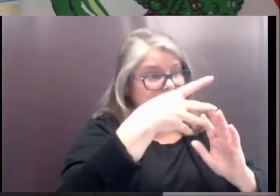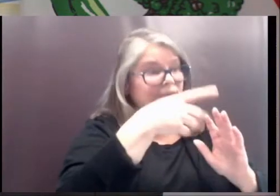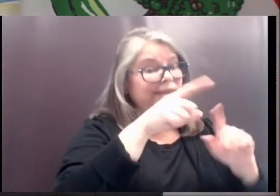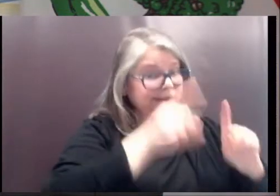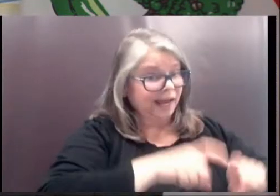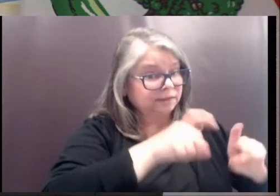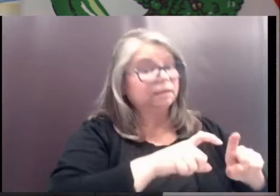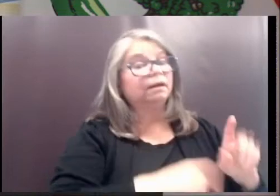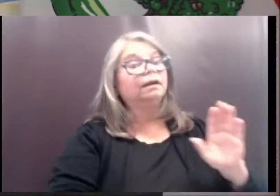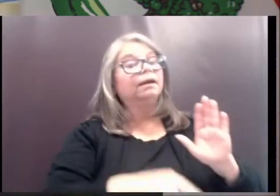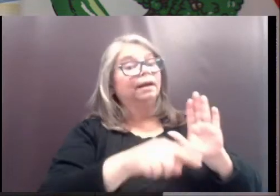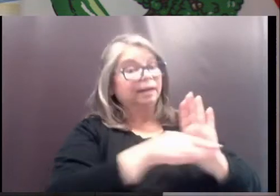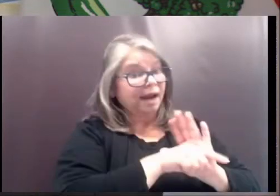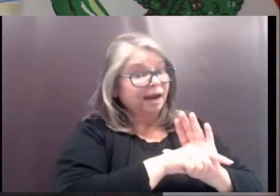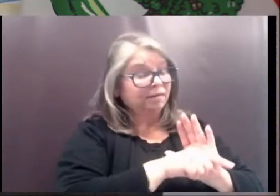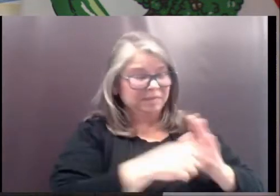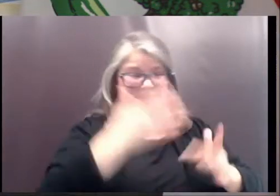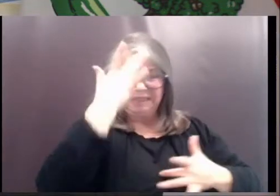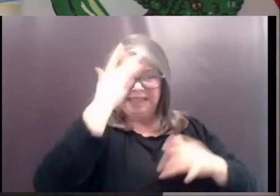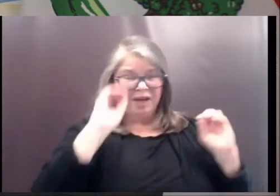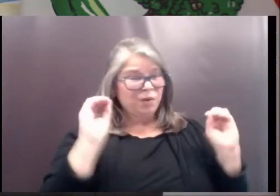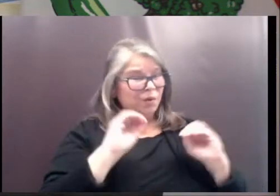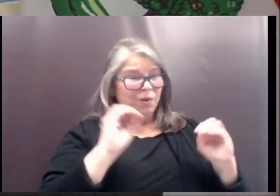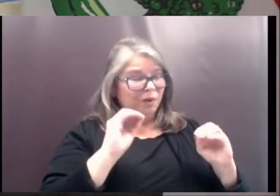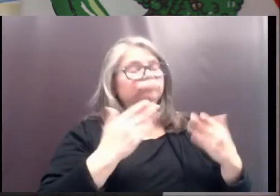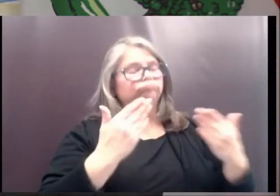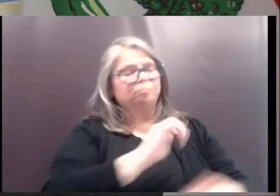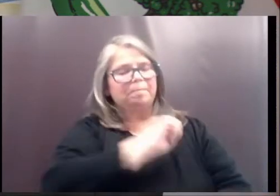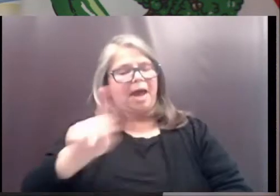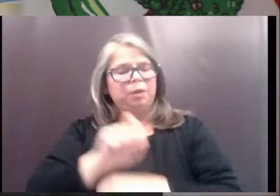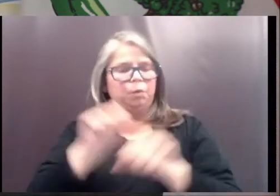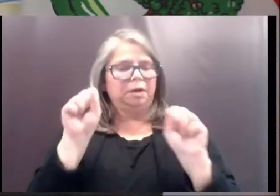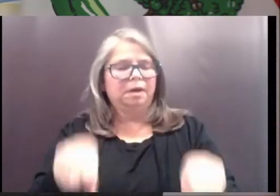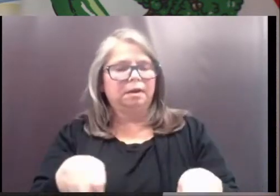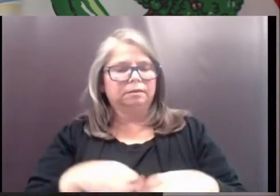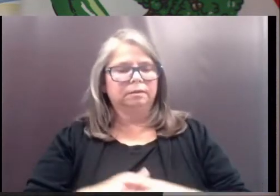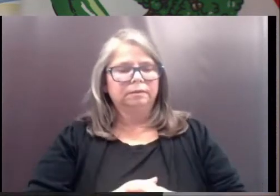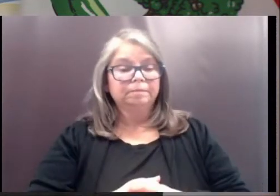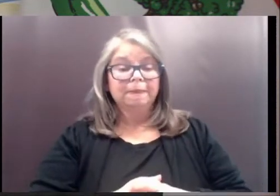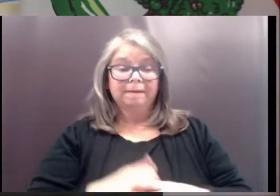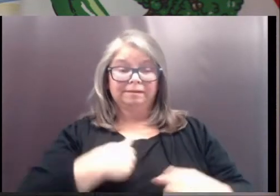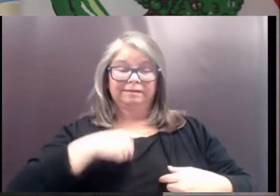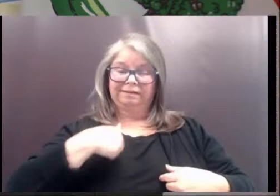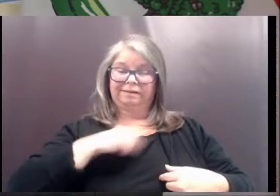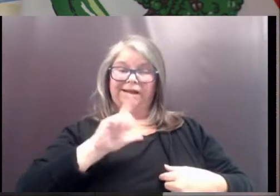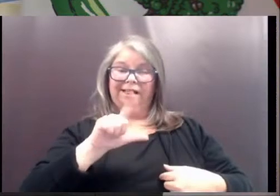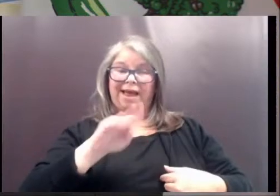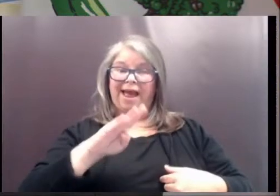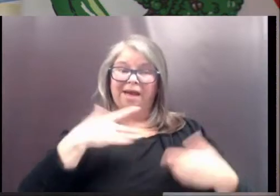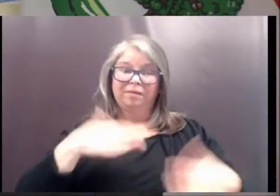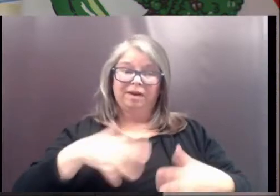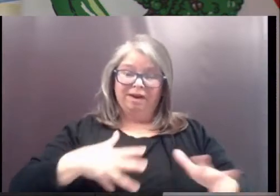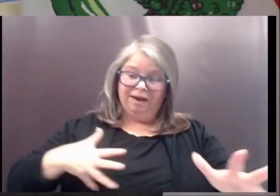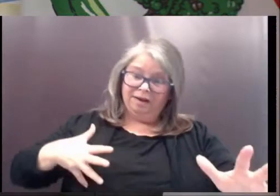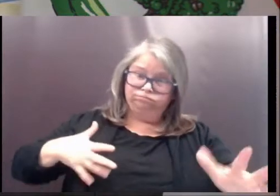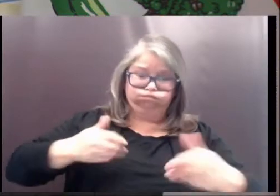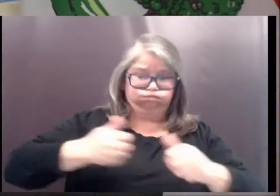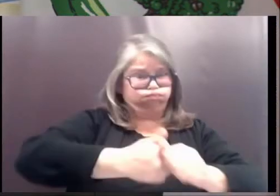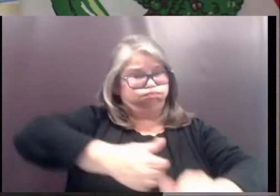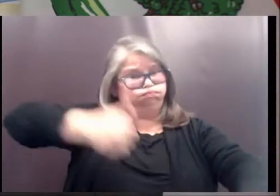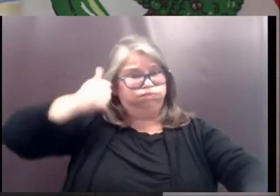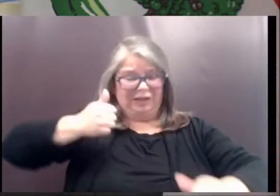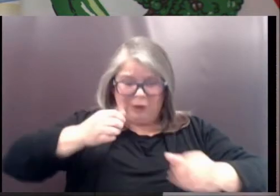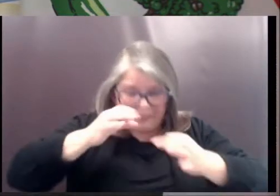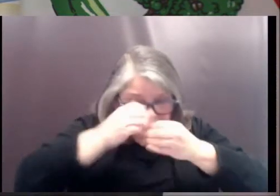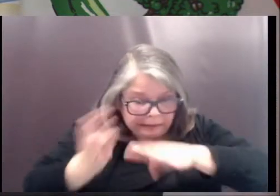Our laboratory is working diligently to get results back to people as soon as possible. However, we know with the number of tests being